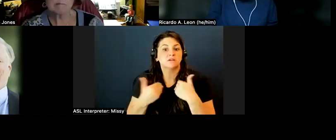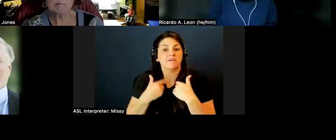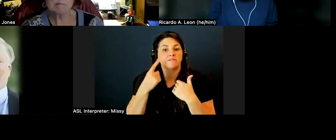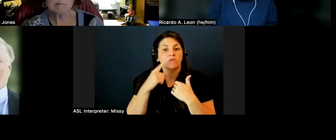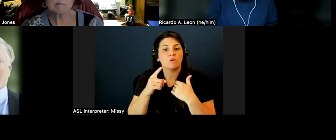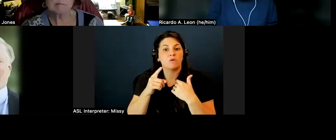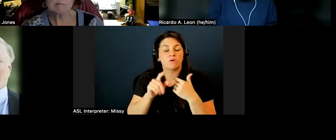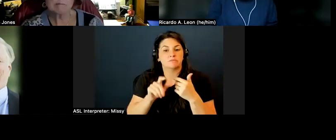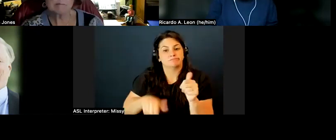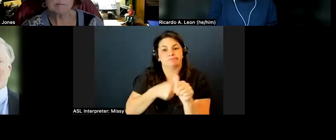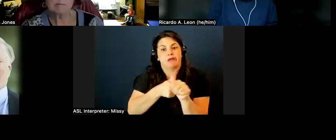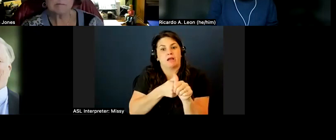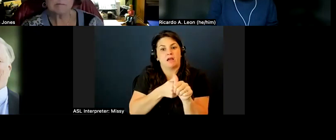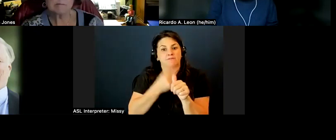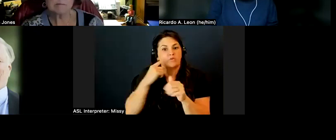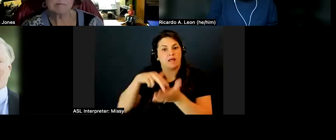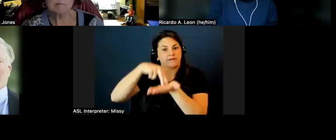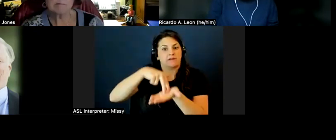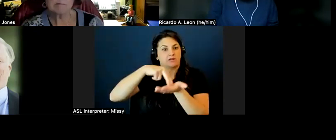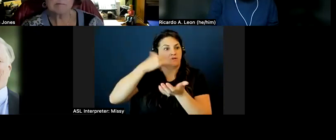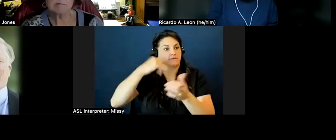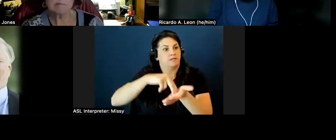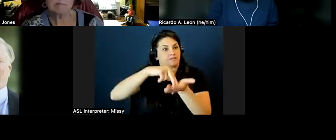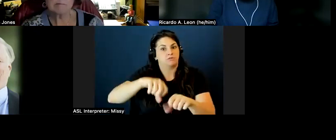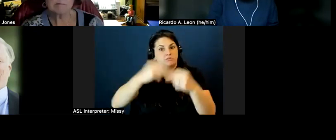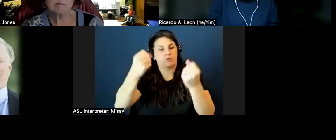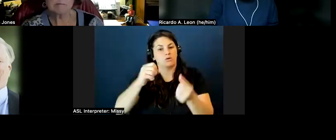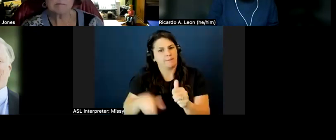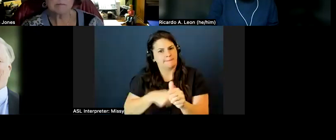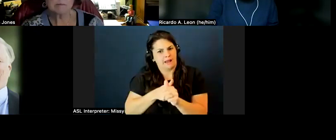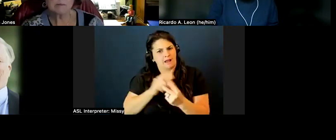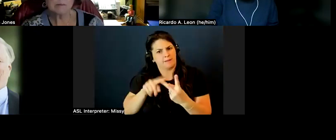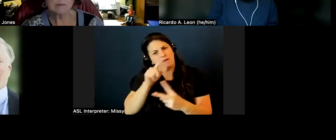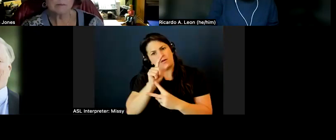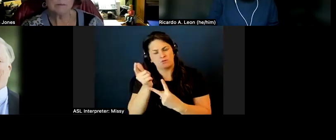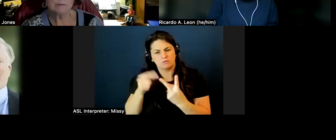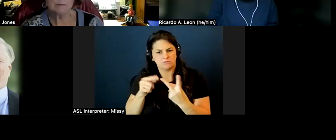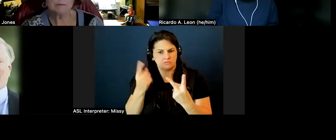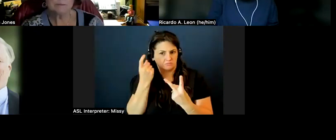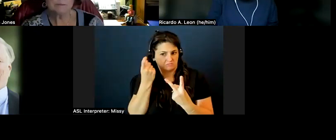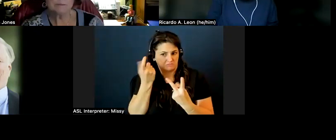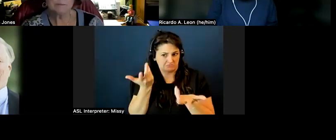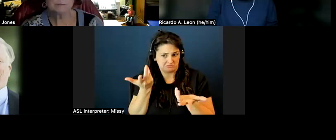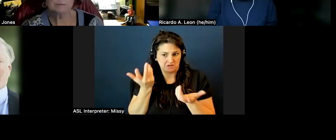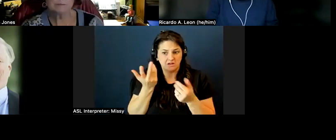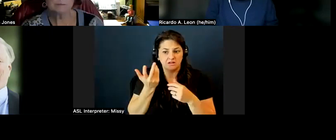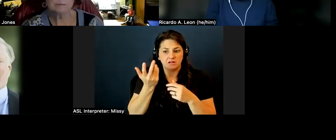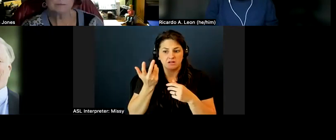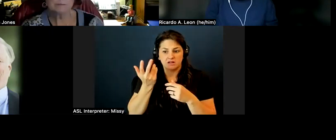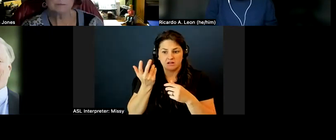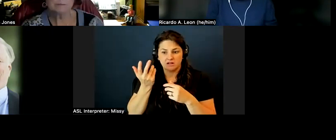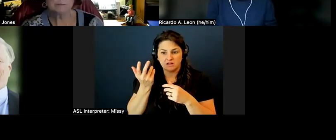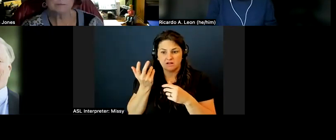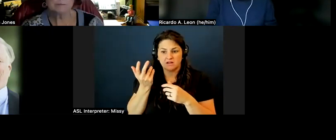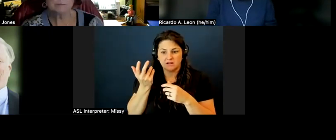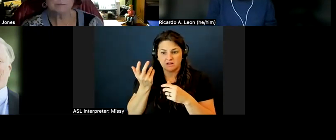elevator. So I think we really need to extend our thoughts and consider,